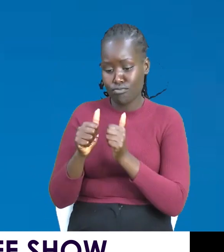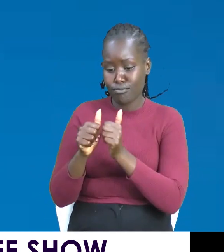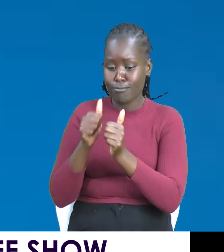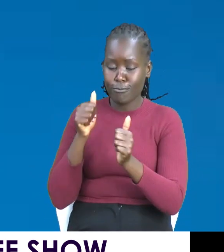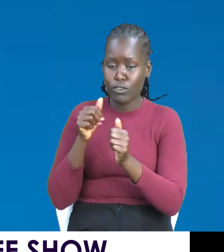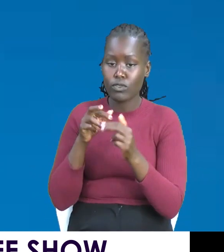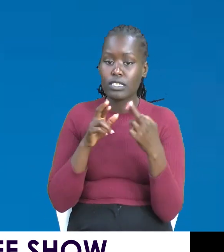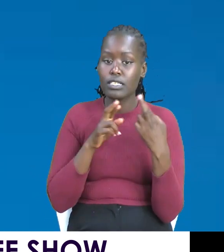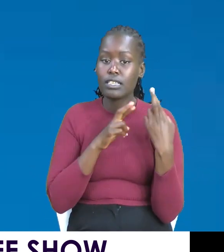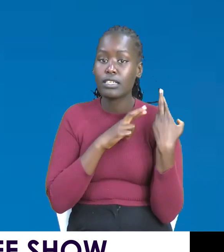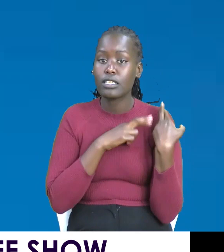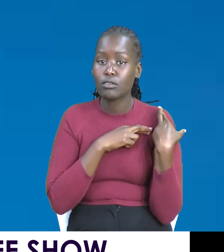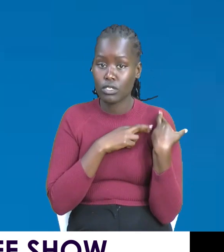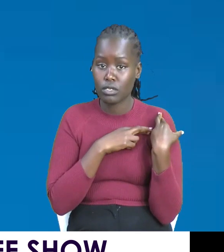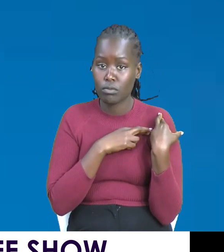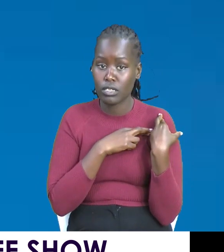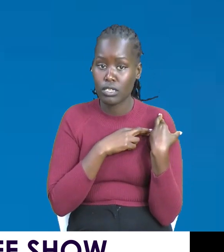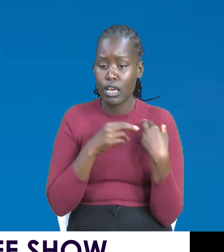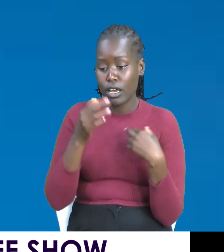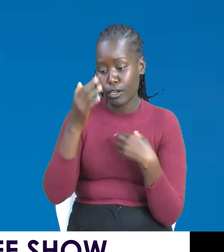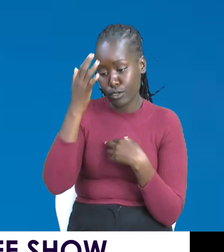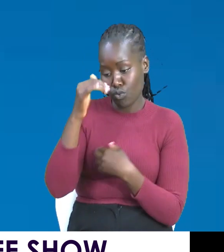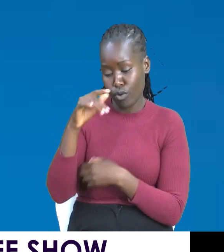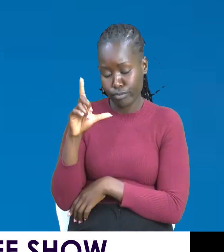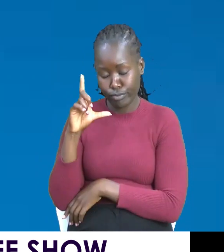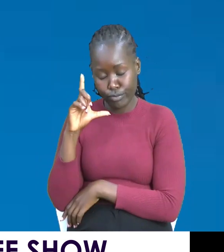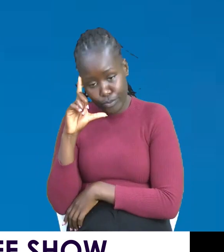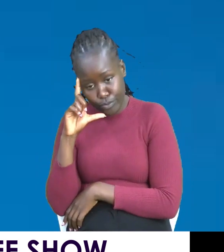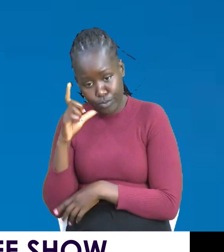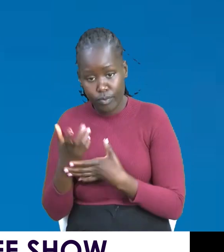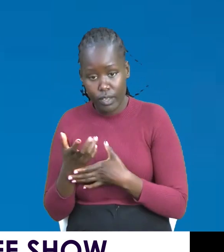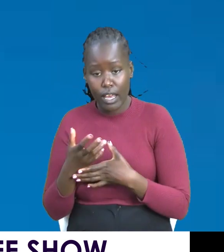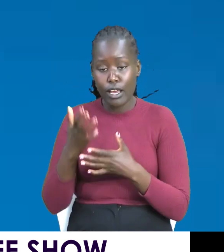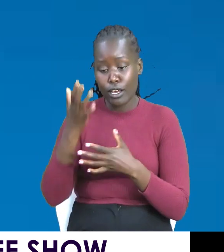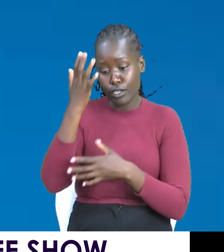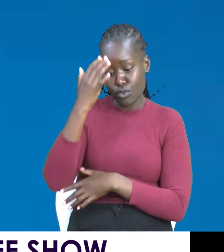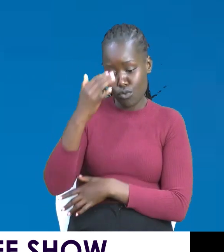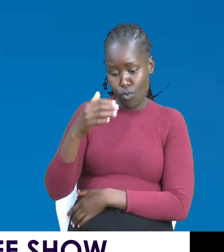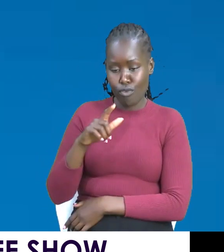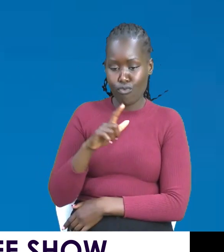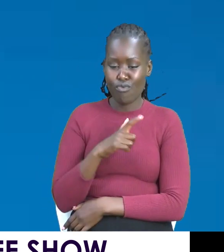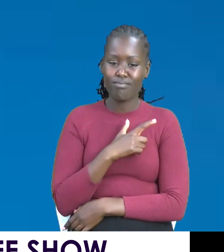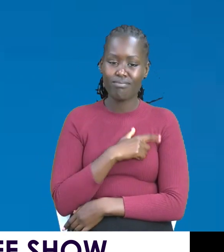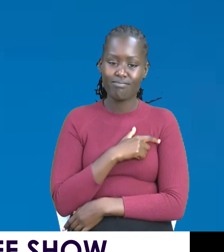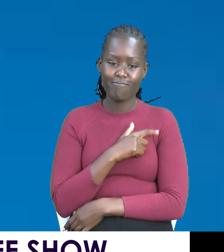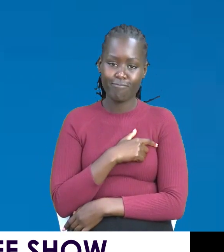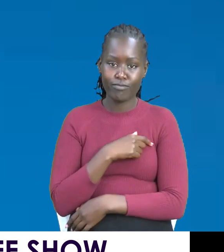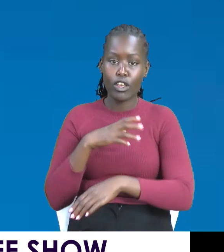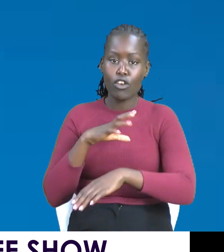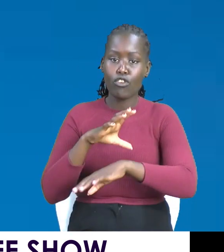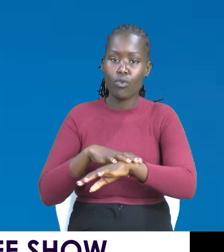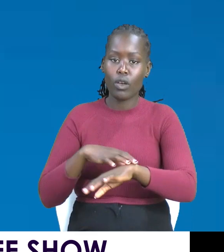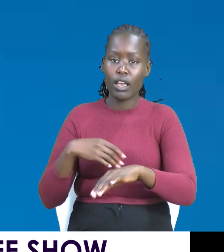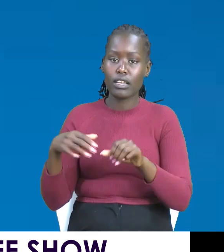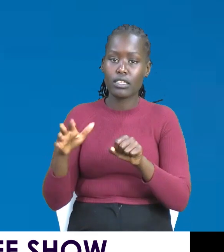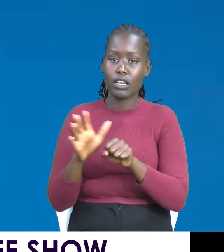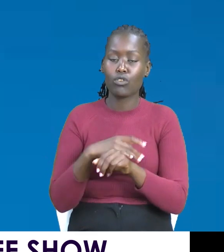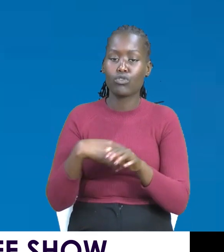duty. It is while you slumber. It is while you are lazy that you get a lot of